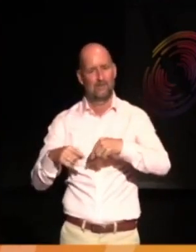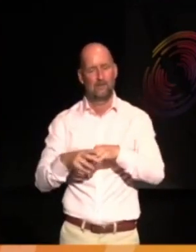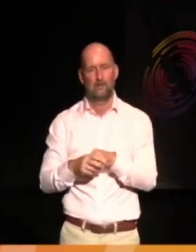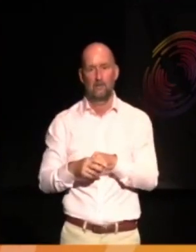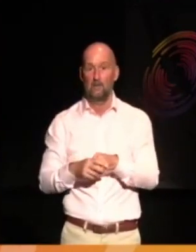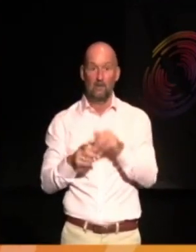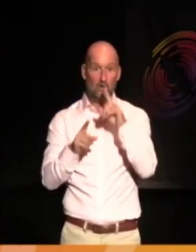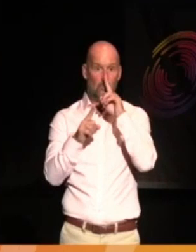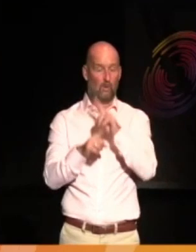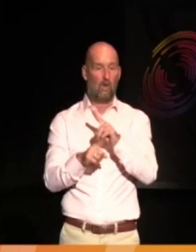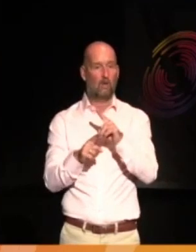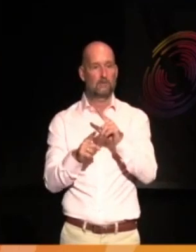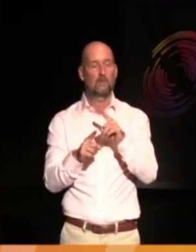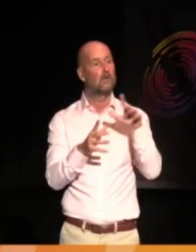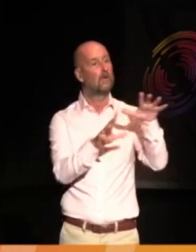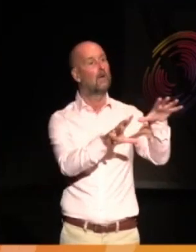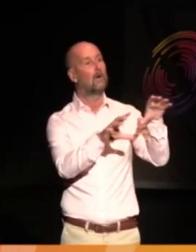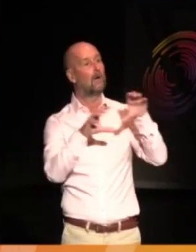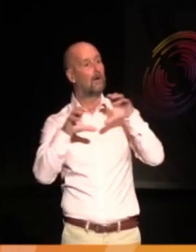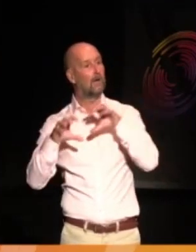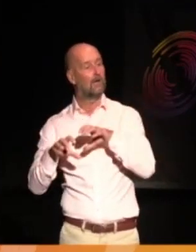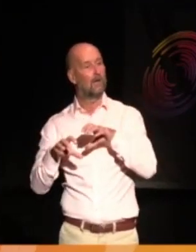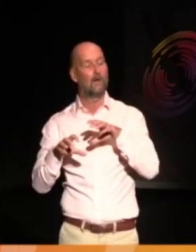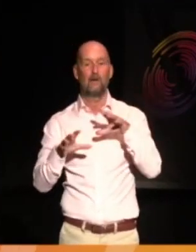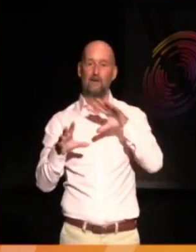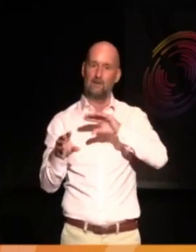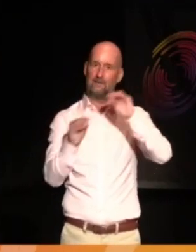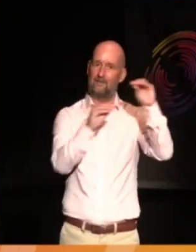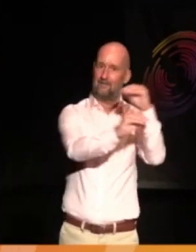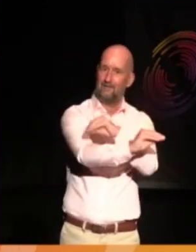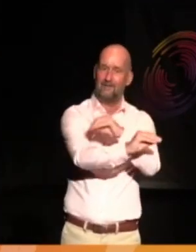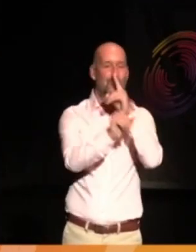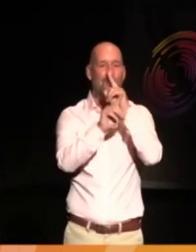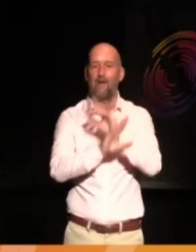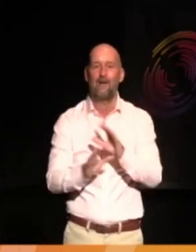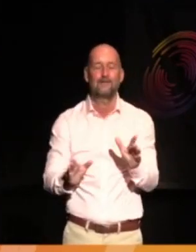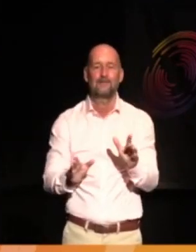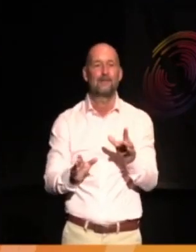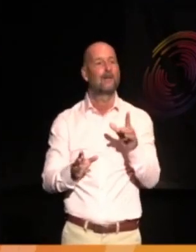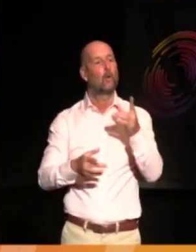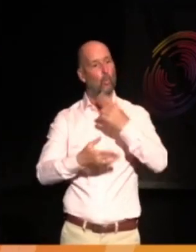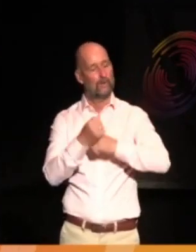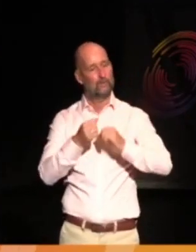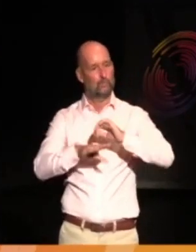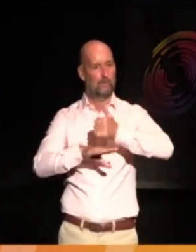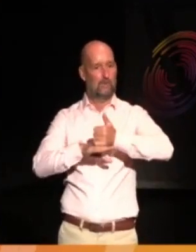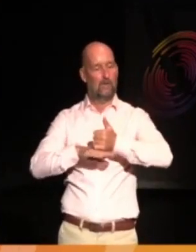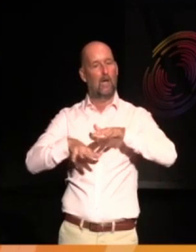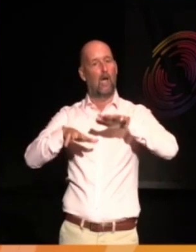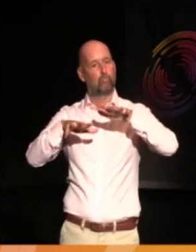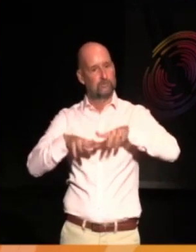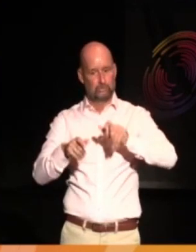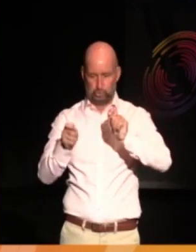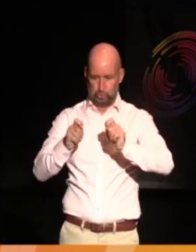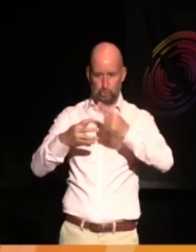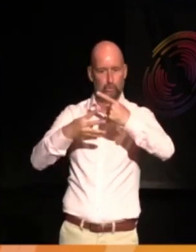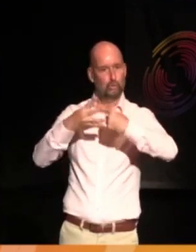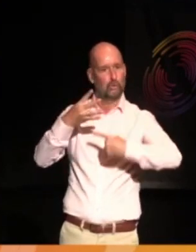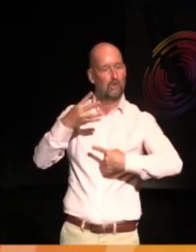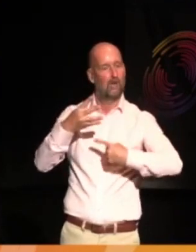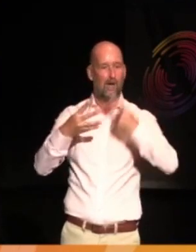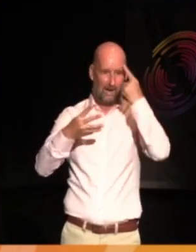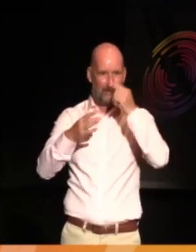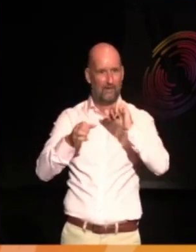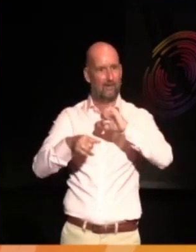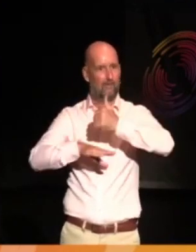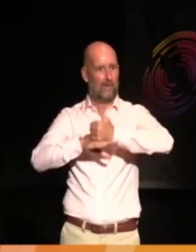just shift wholesale from one context to another. It will be a British response, and probably a far more local